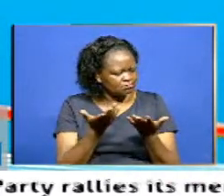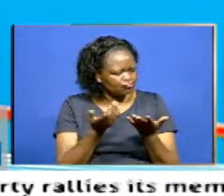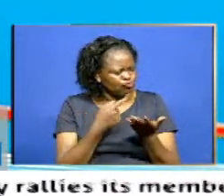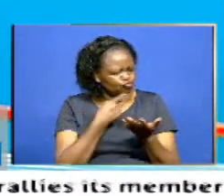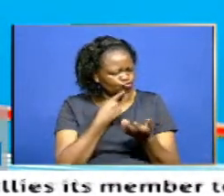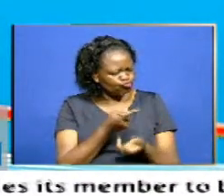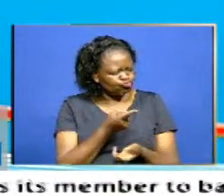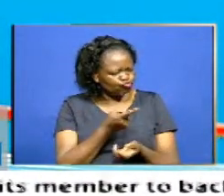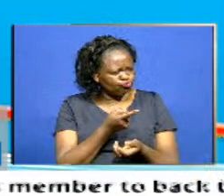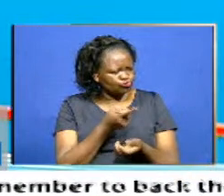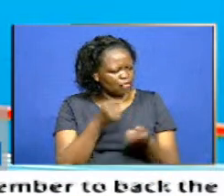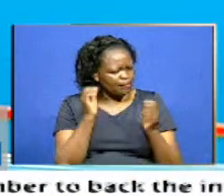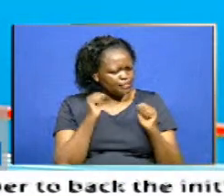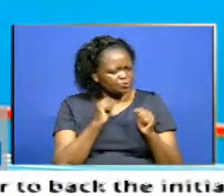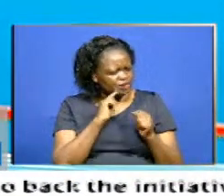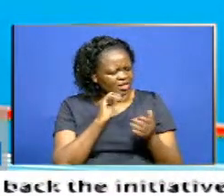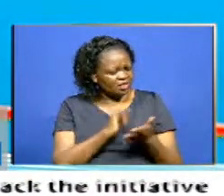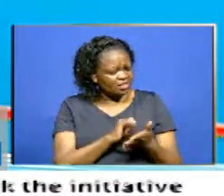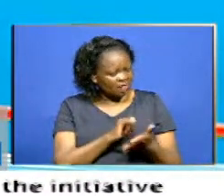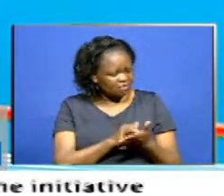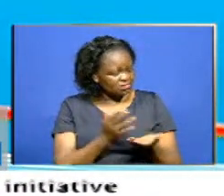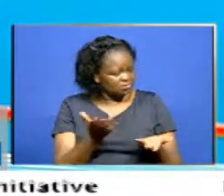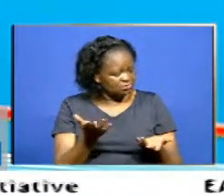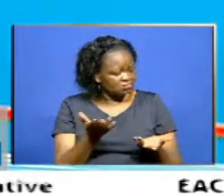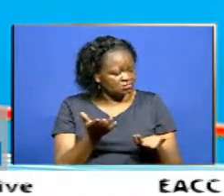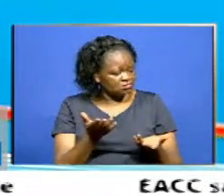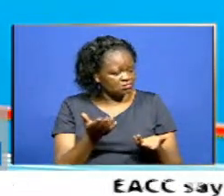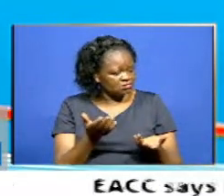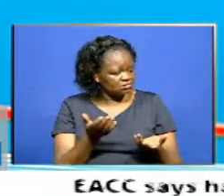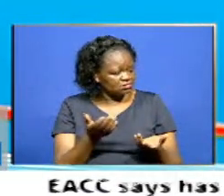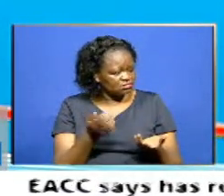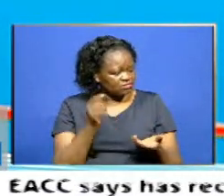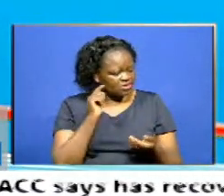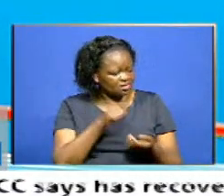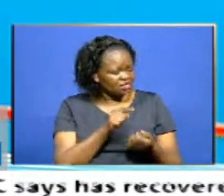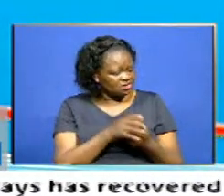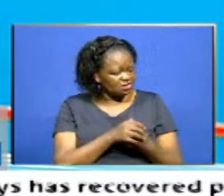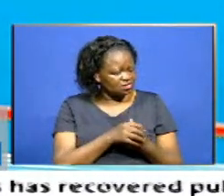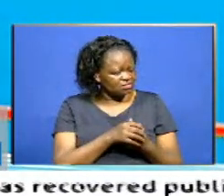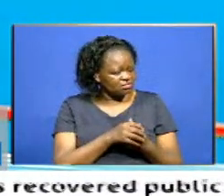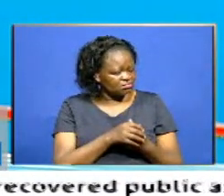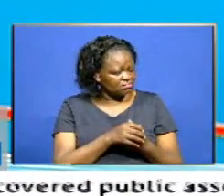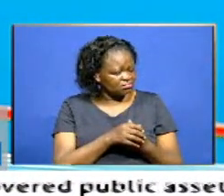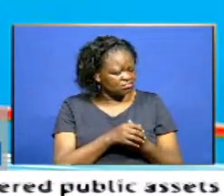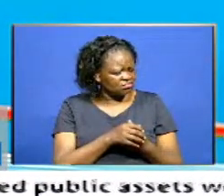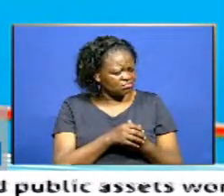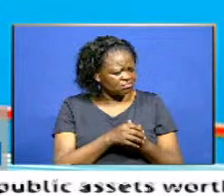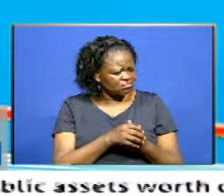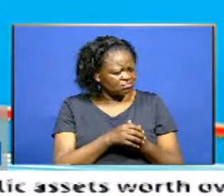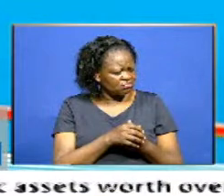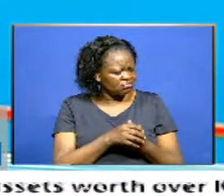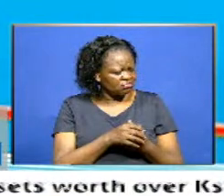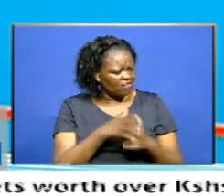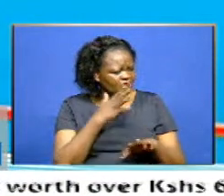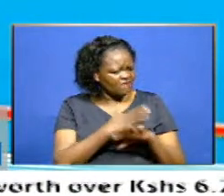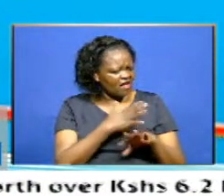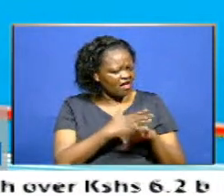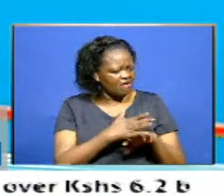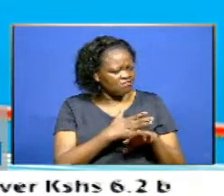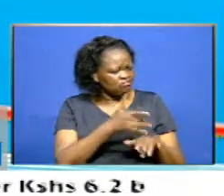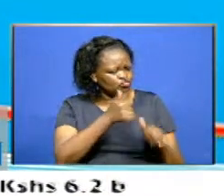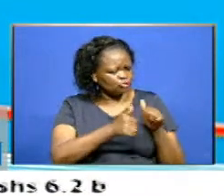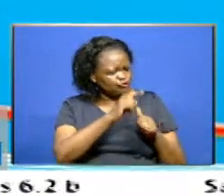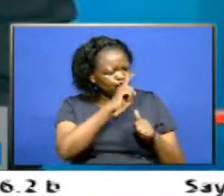So would you say that, are you trying to say that this is more of a smokescreen? It is smokescreen. You only